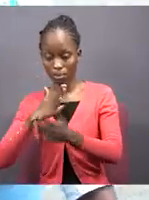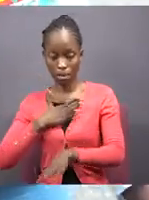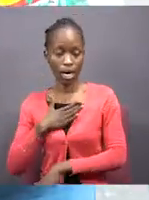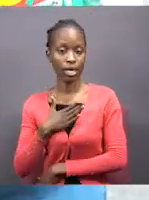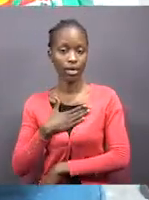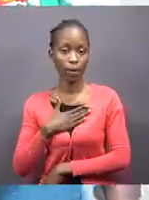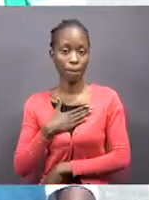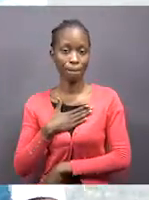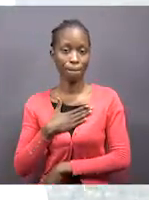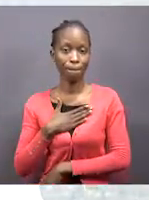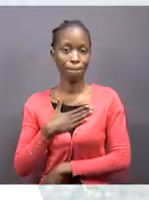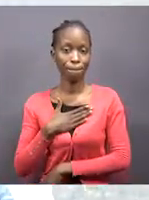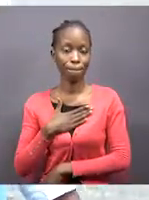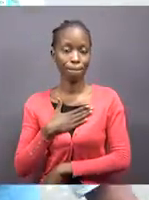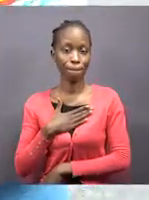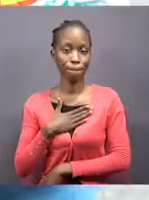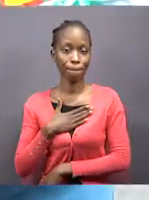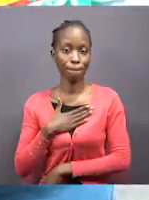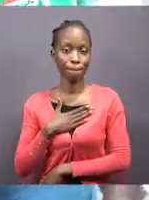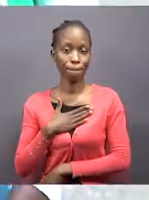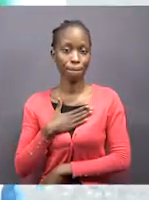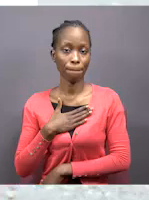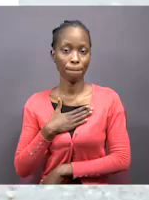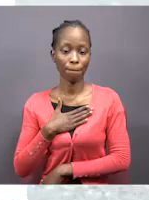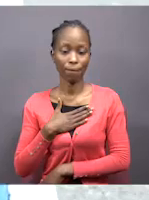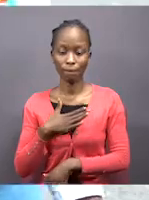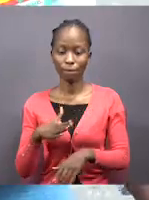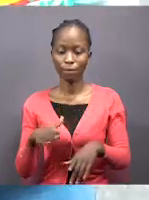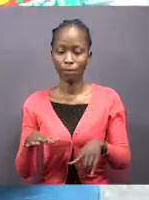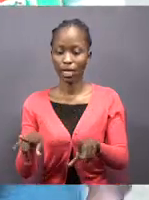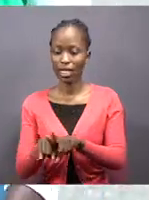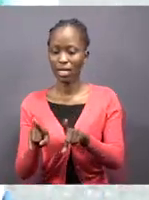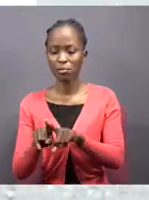my praise. Yet you have not called on me,